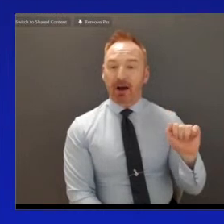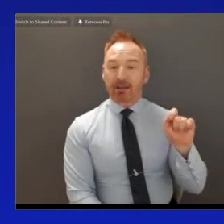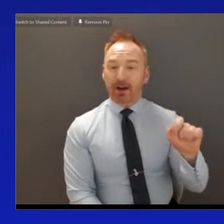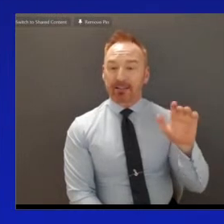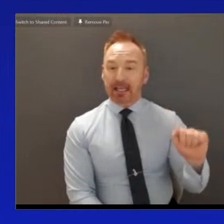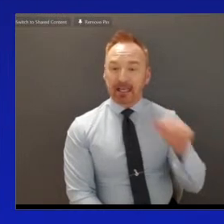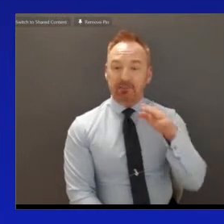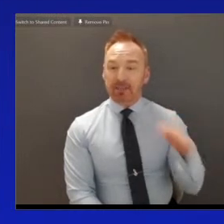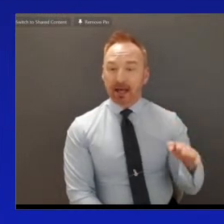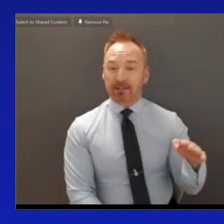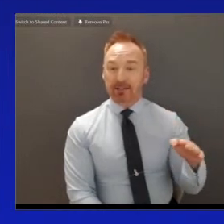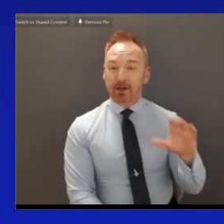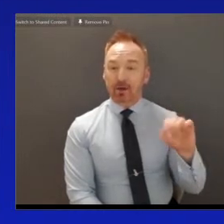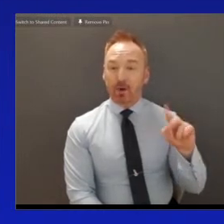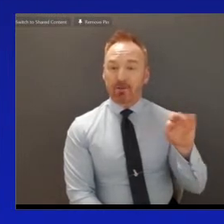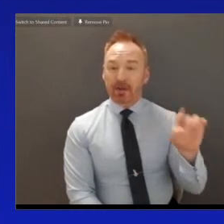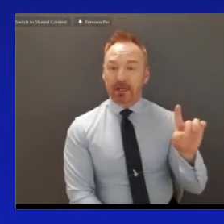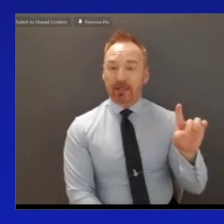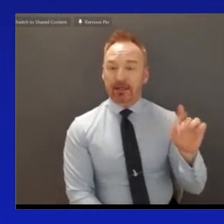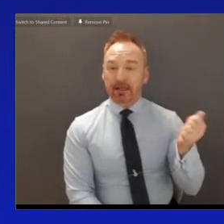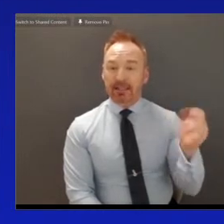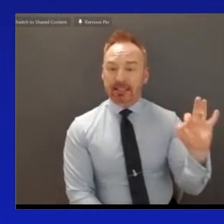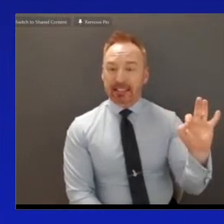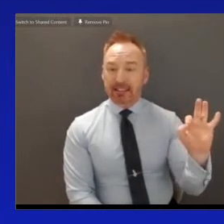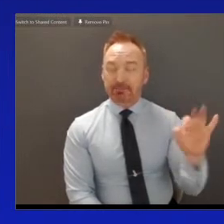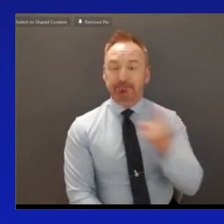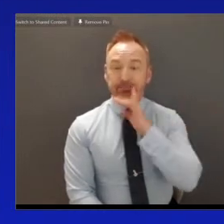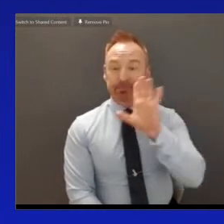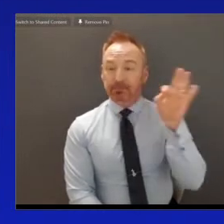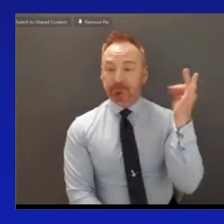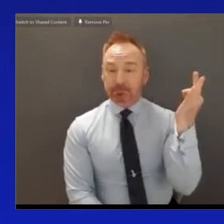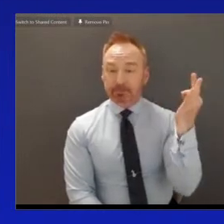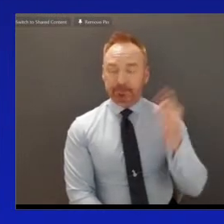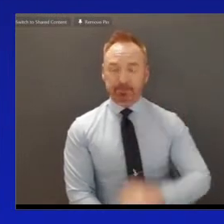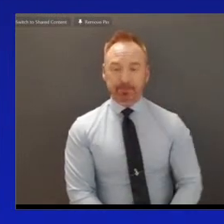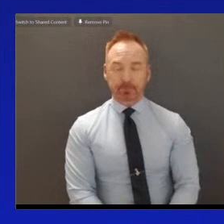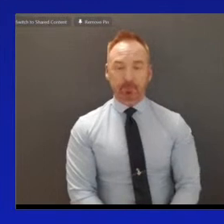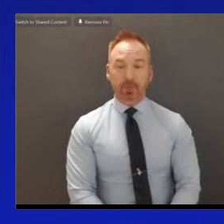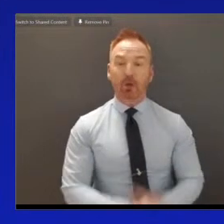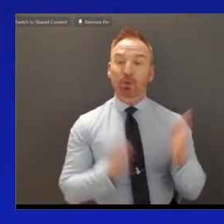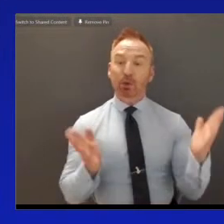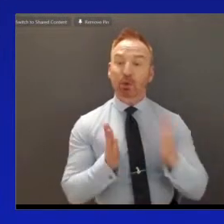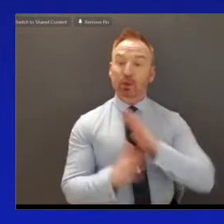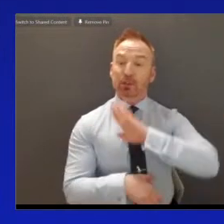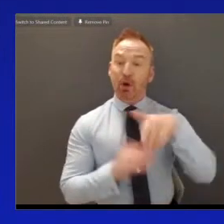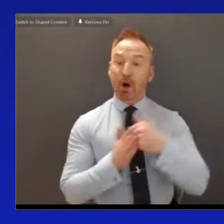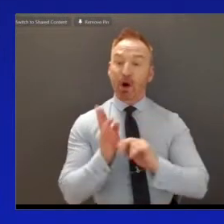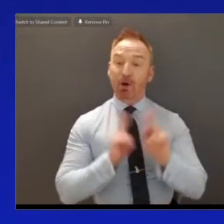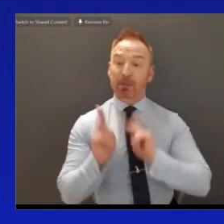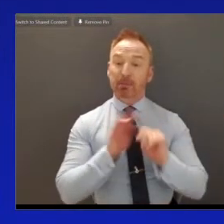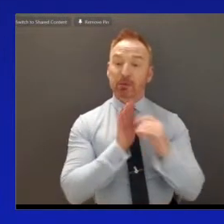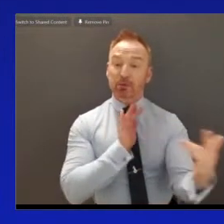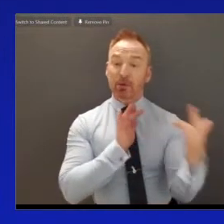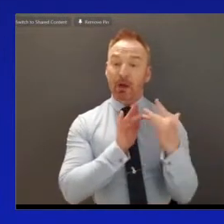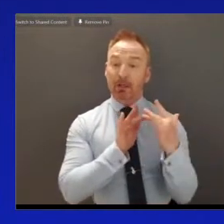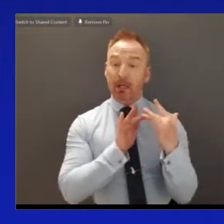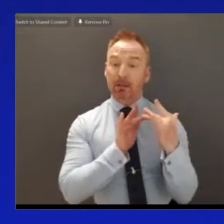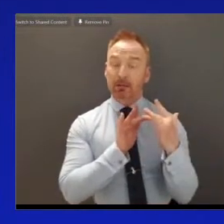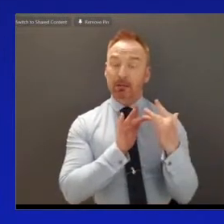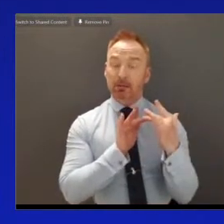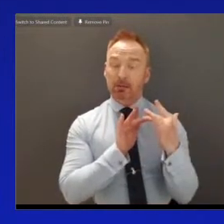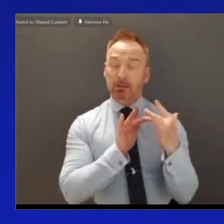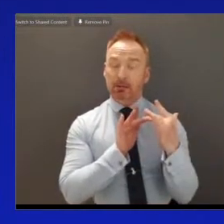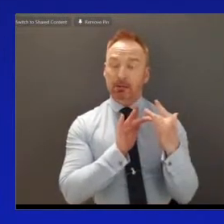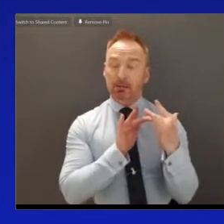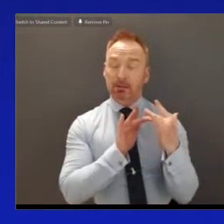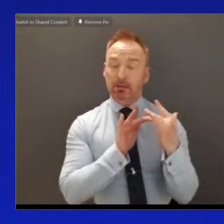engage.ottawa.ca/COVID-19. Nous encourageons les résidents à faire entendre leur voix et à échanger leurs idées. Et cette phase